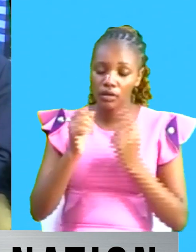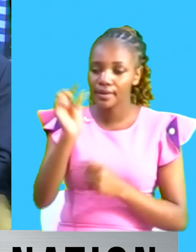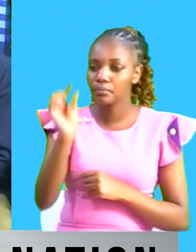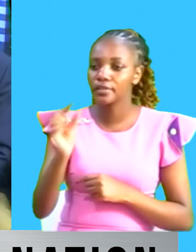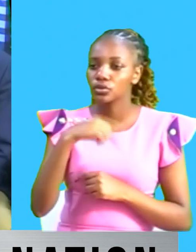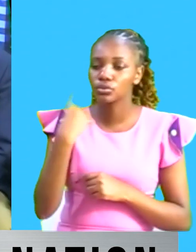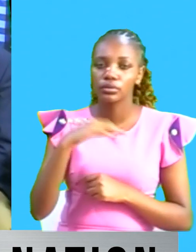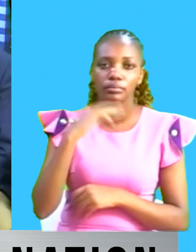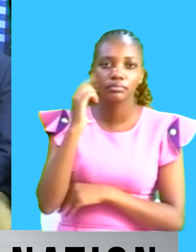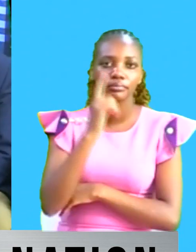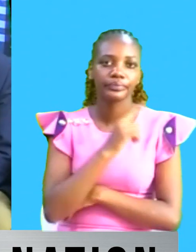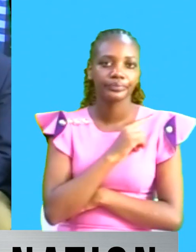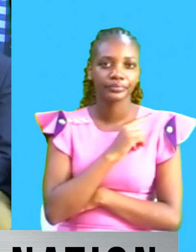has